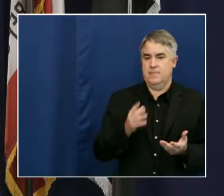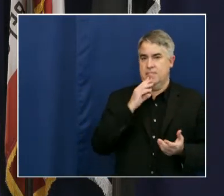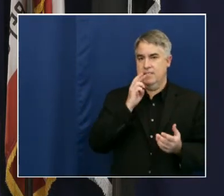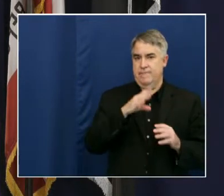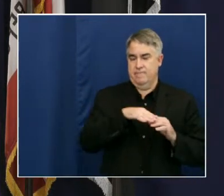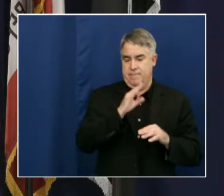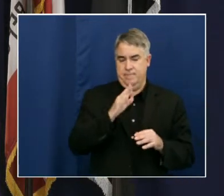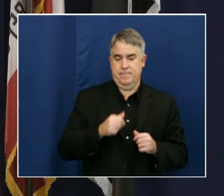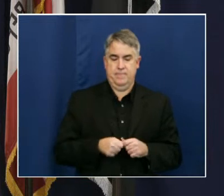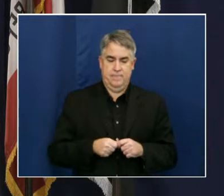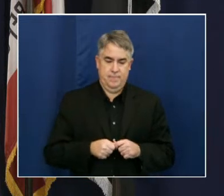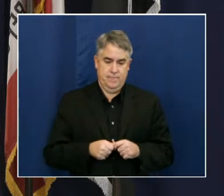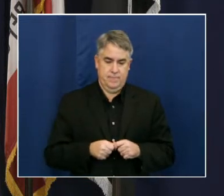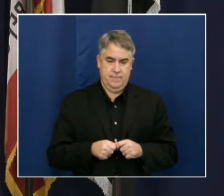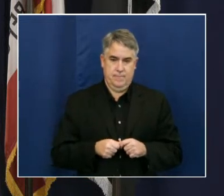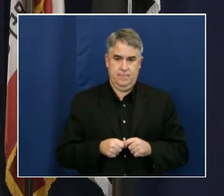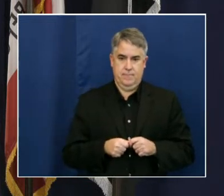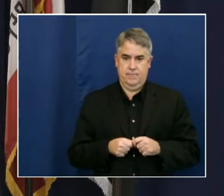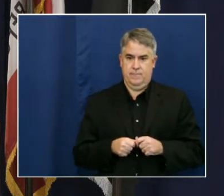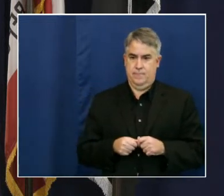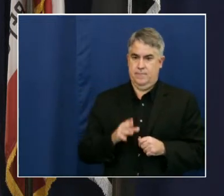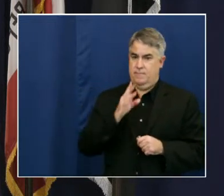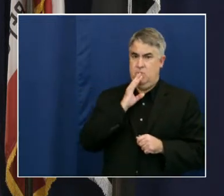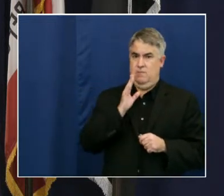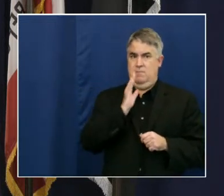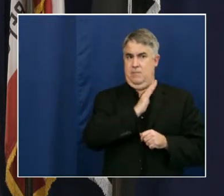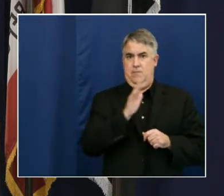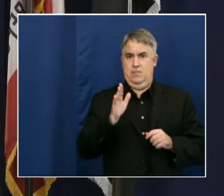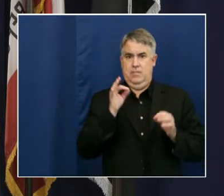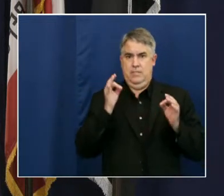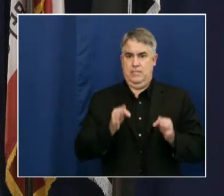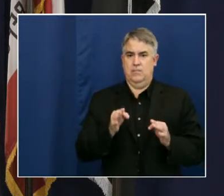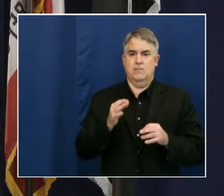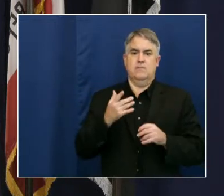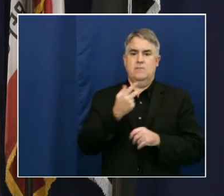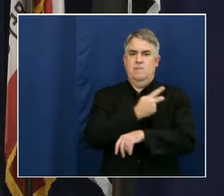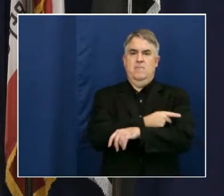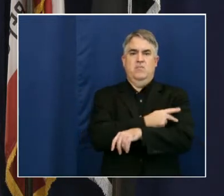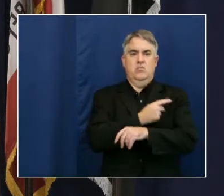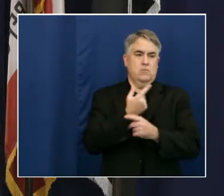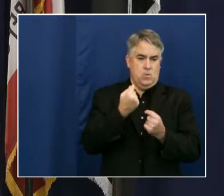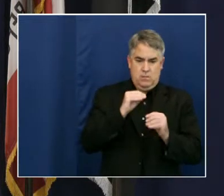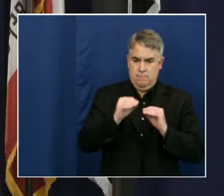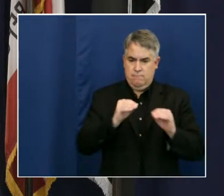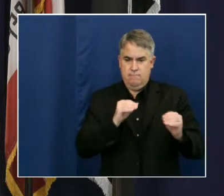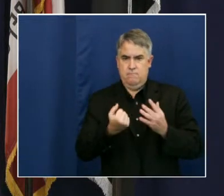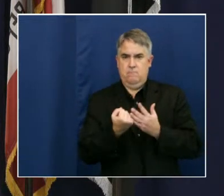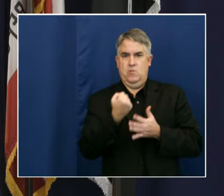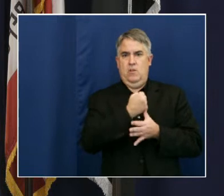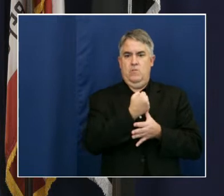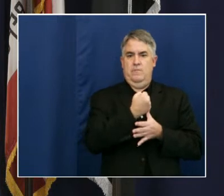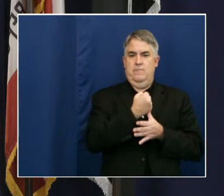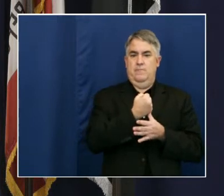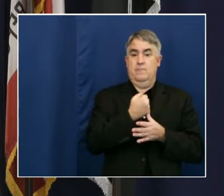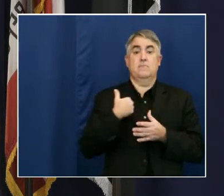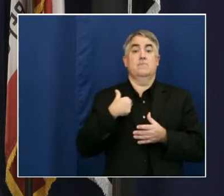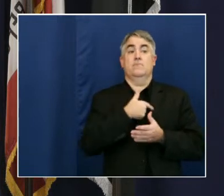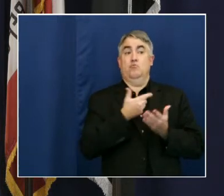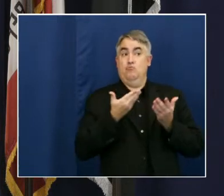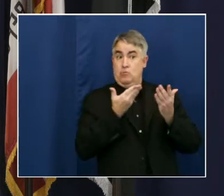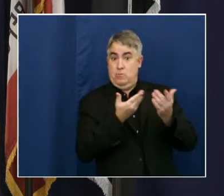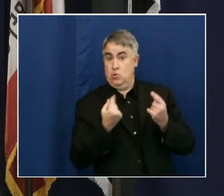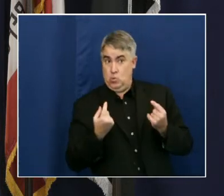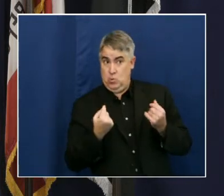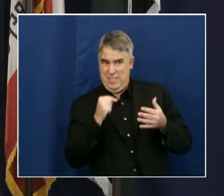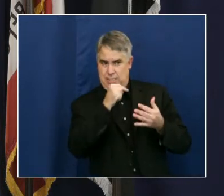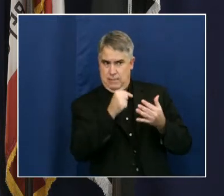have available to their patient population. So that's what we are recommending. And then we will glide